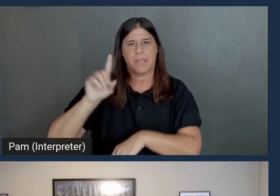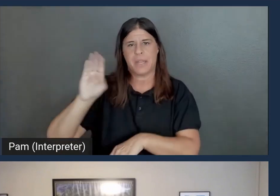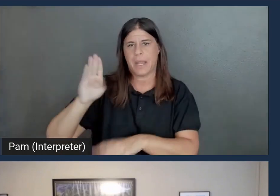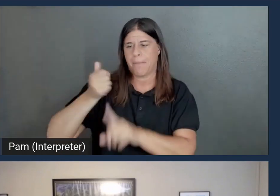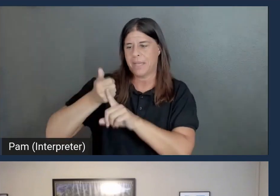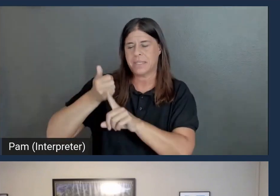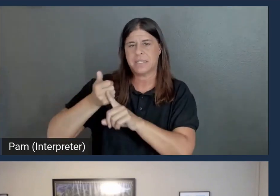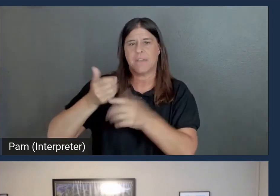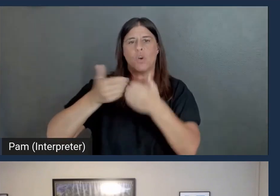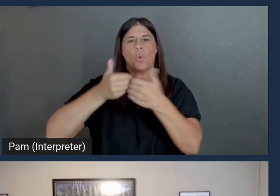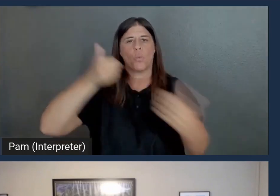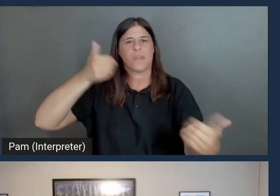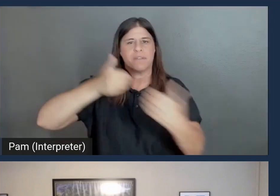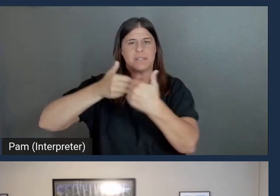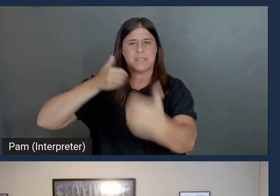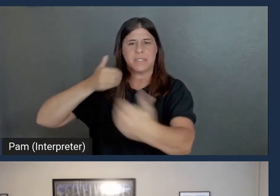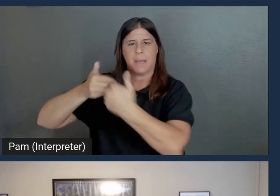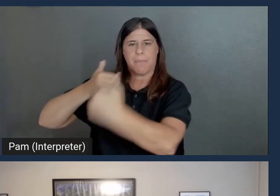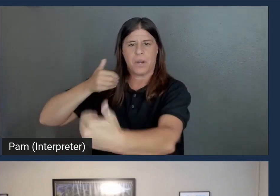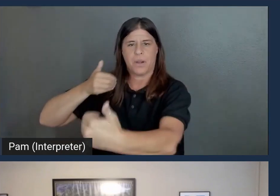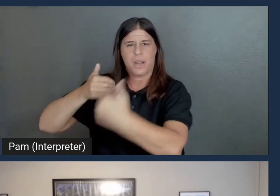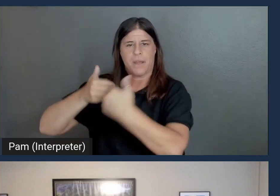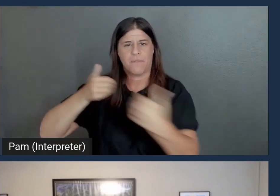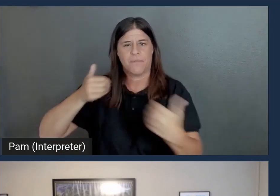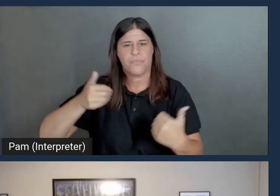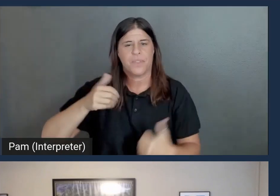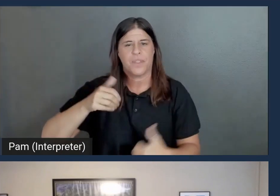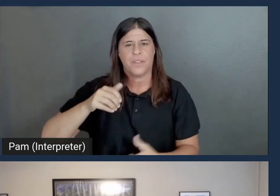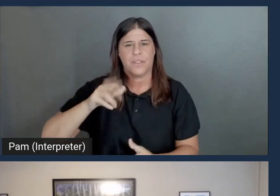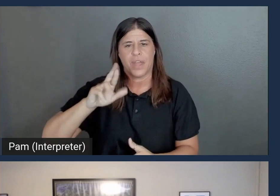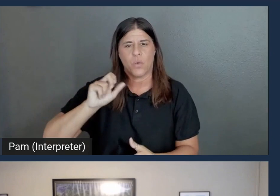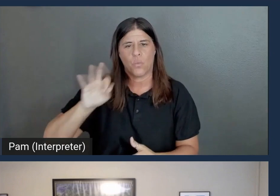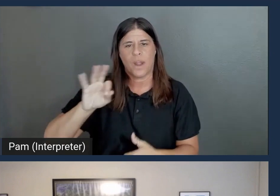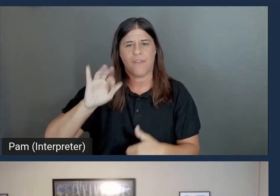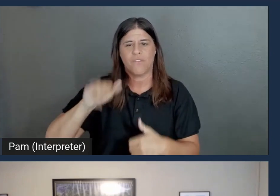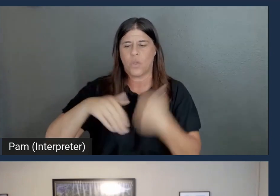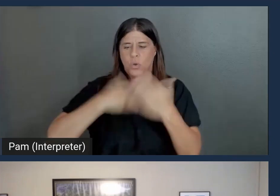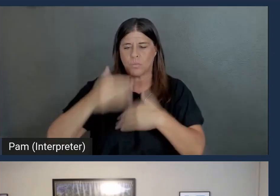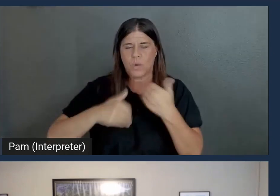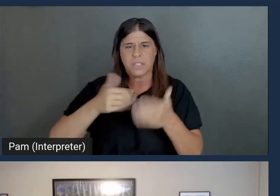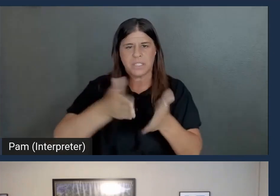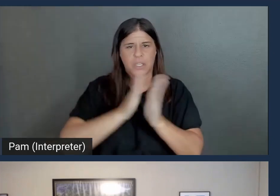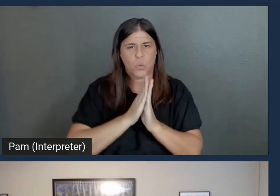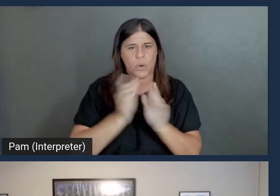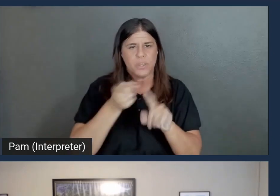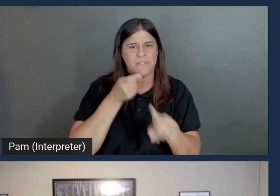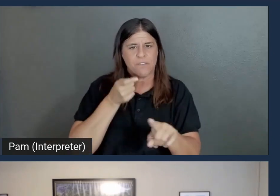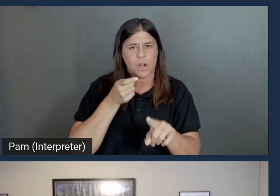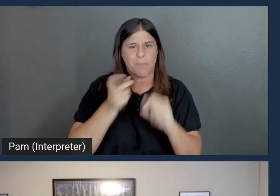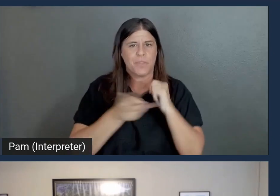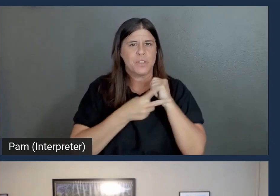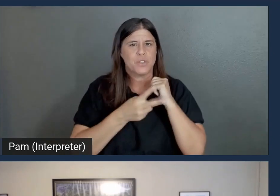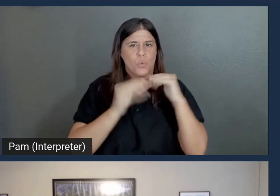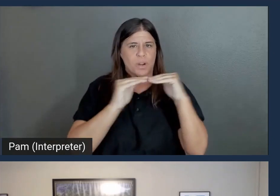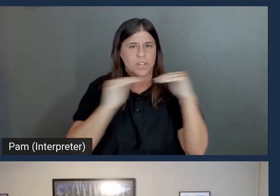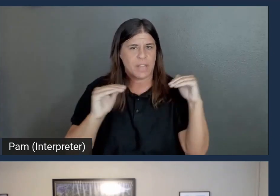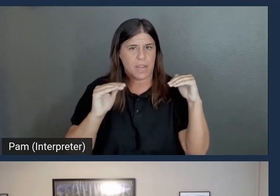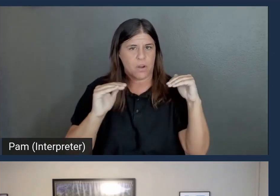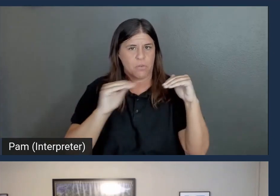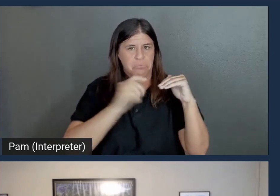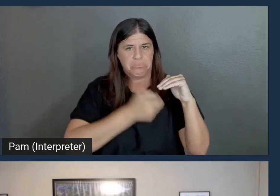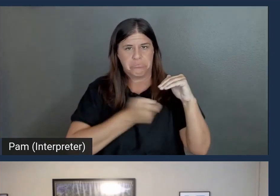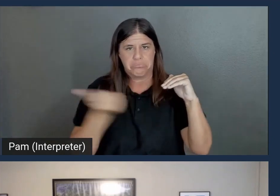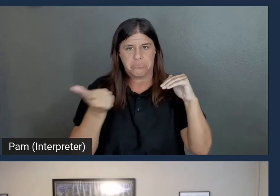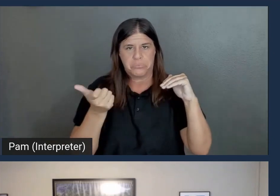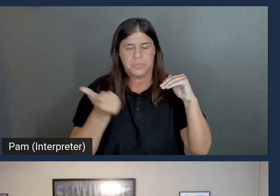actually separated out that graph computing layer that's doing those processing queries from the storage layer. So those two things